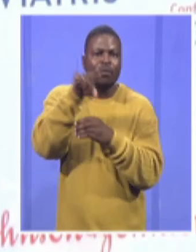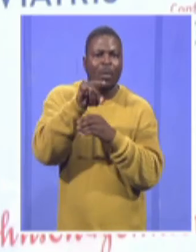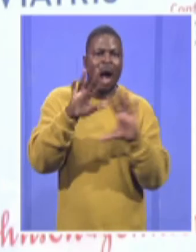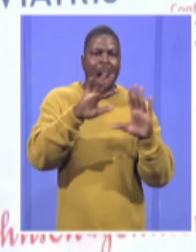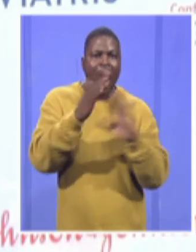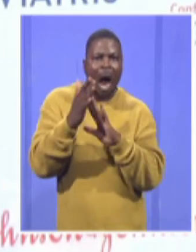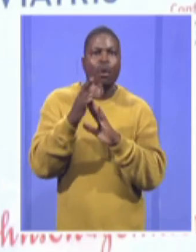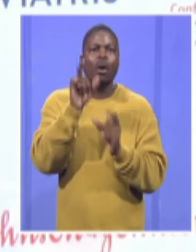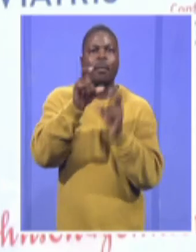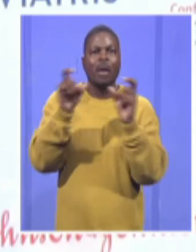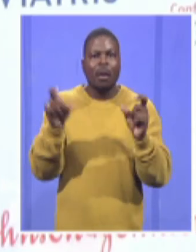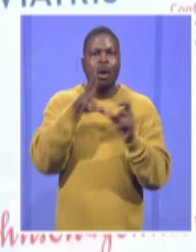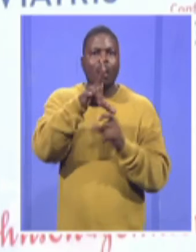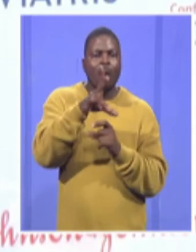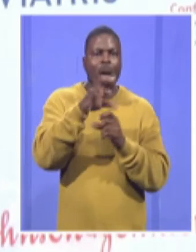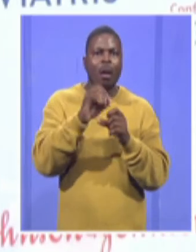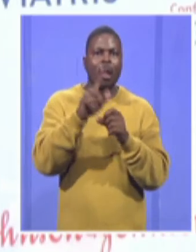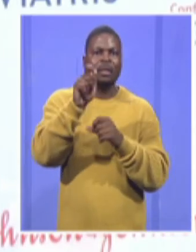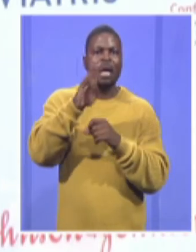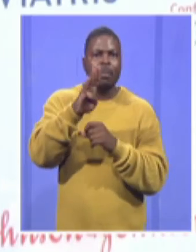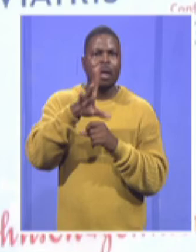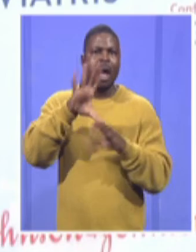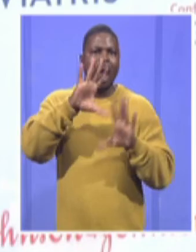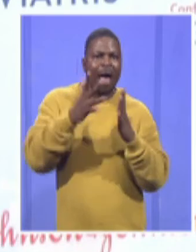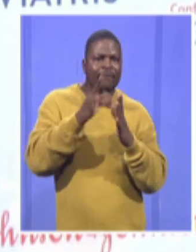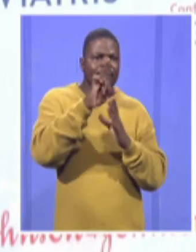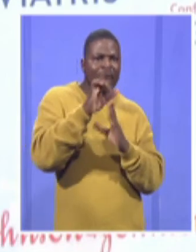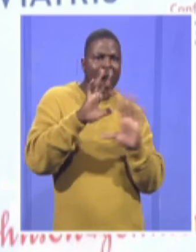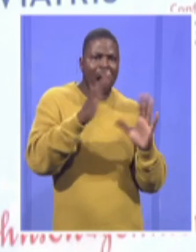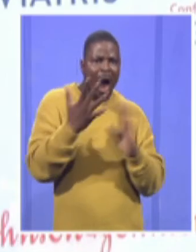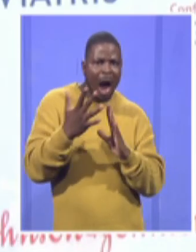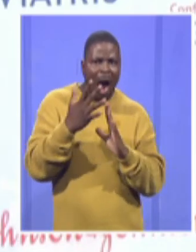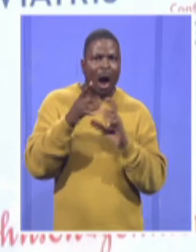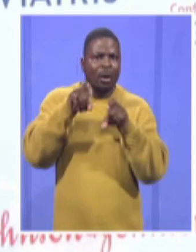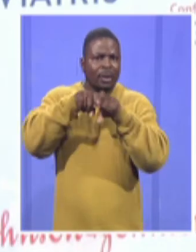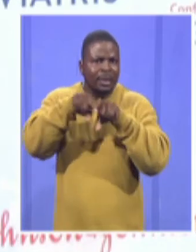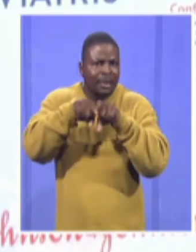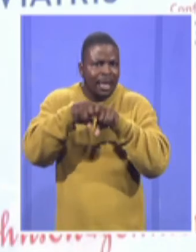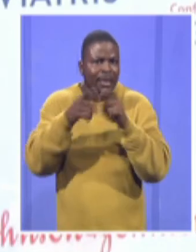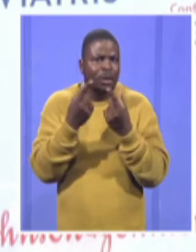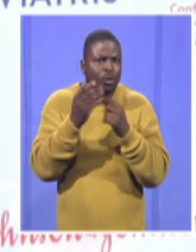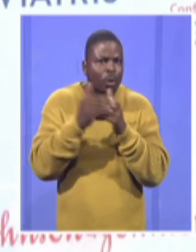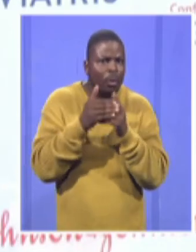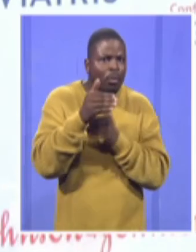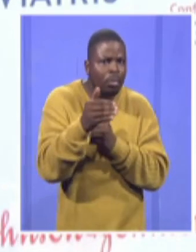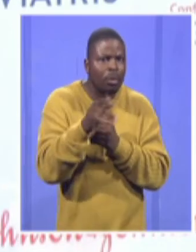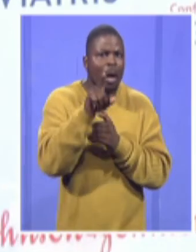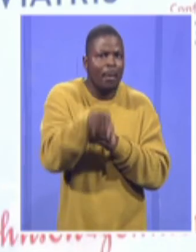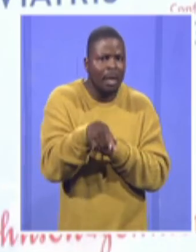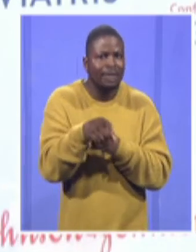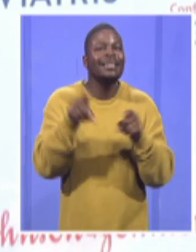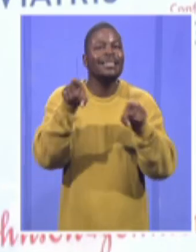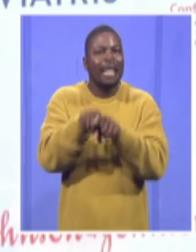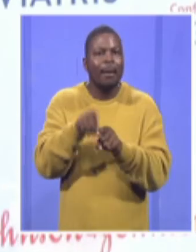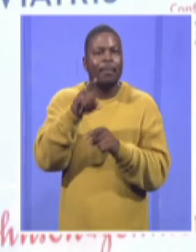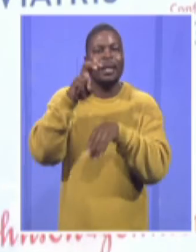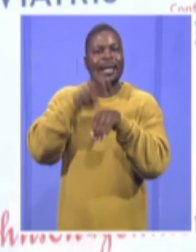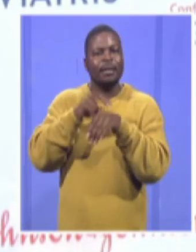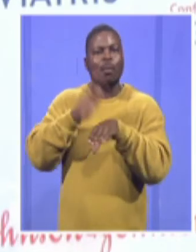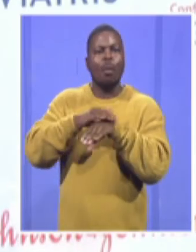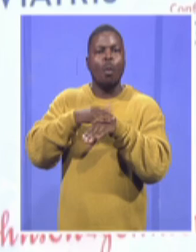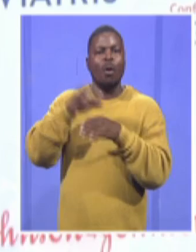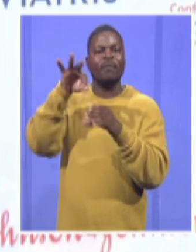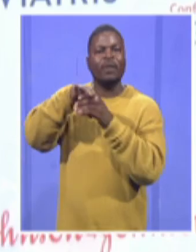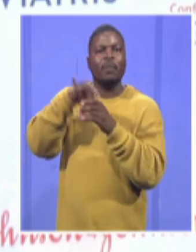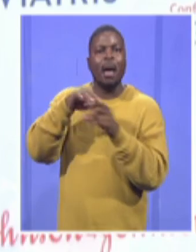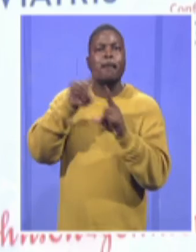have the gene expert test that now rapidly tests for TB, but calling for further investment and commitment, not just from government,